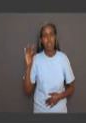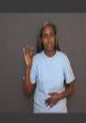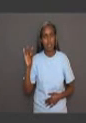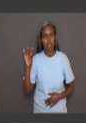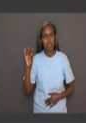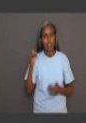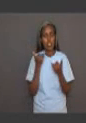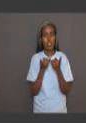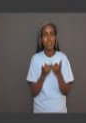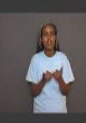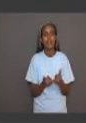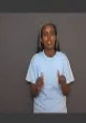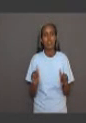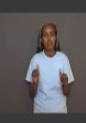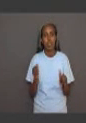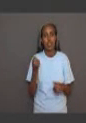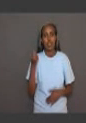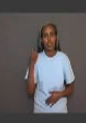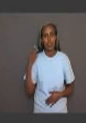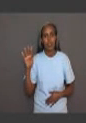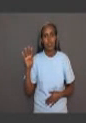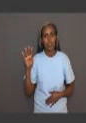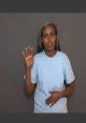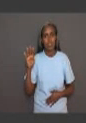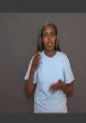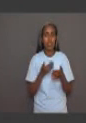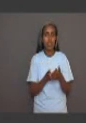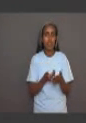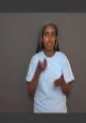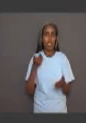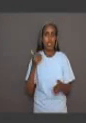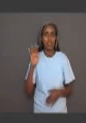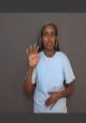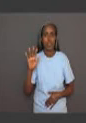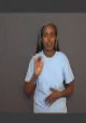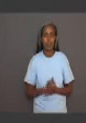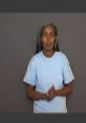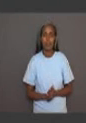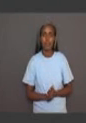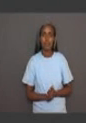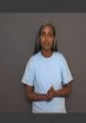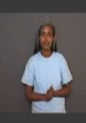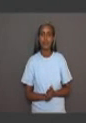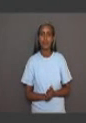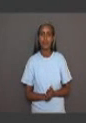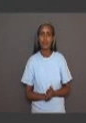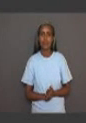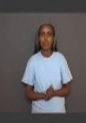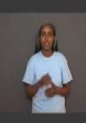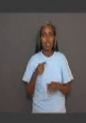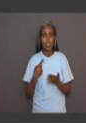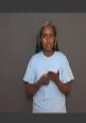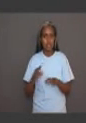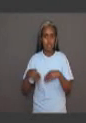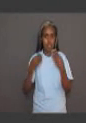8 divided by 14 minus 5. This